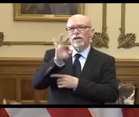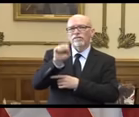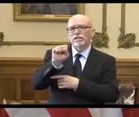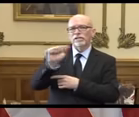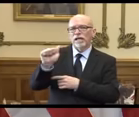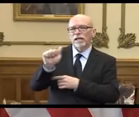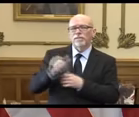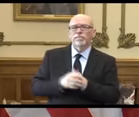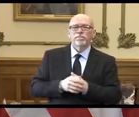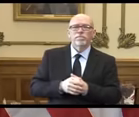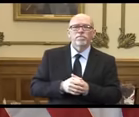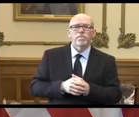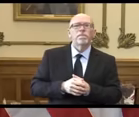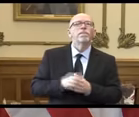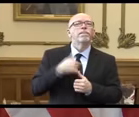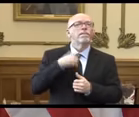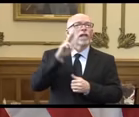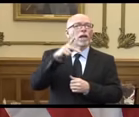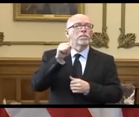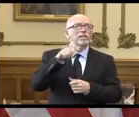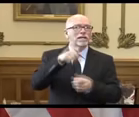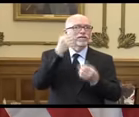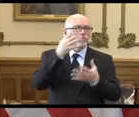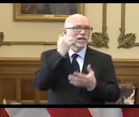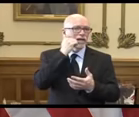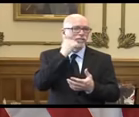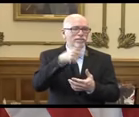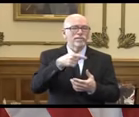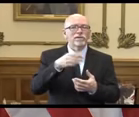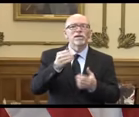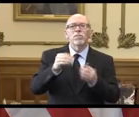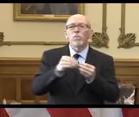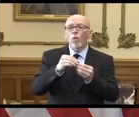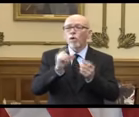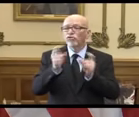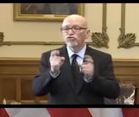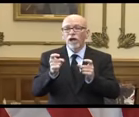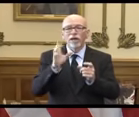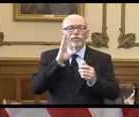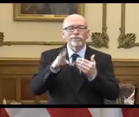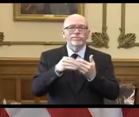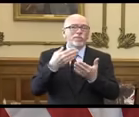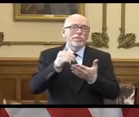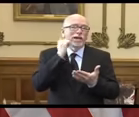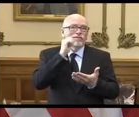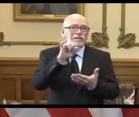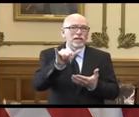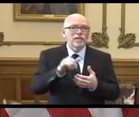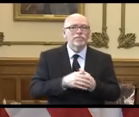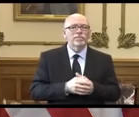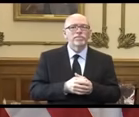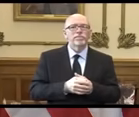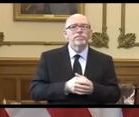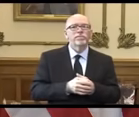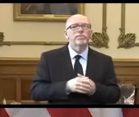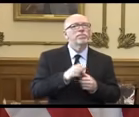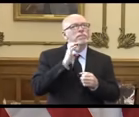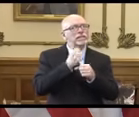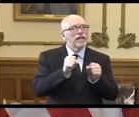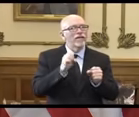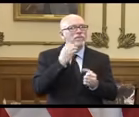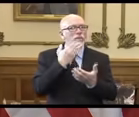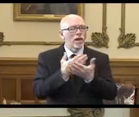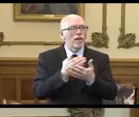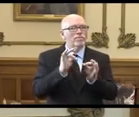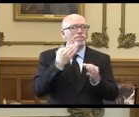indiana.gov/FSSA. We update this information and additional changes and enhancements almost daily. Be safe and be well. Thank